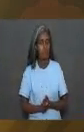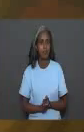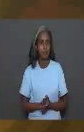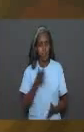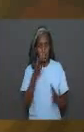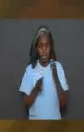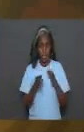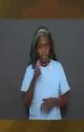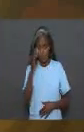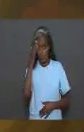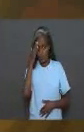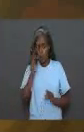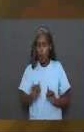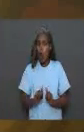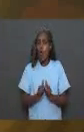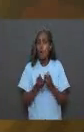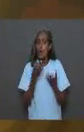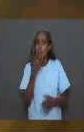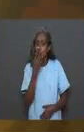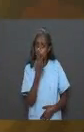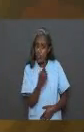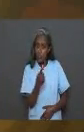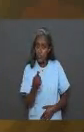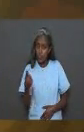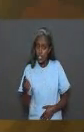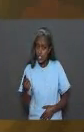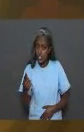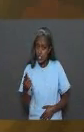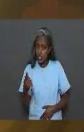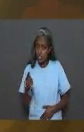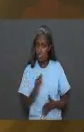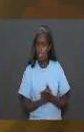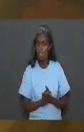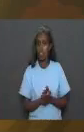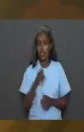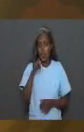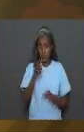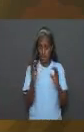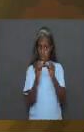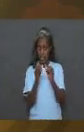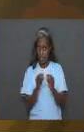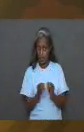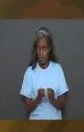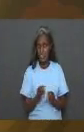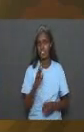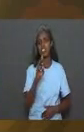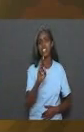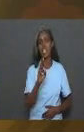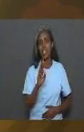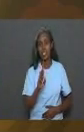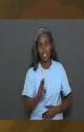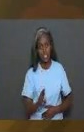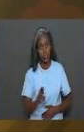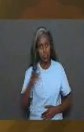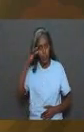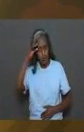If you know how many of each there are, you can calculate the ratio